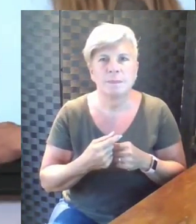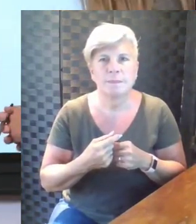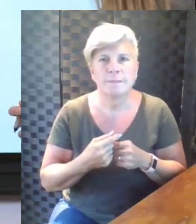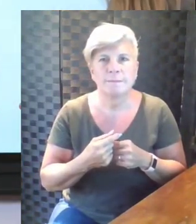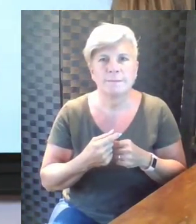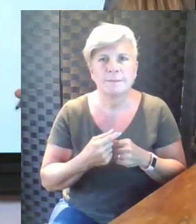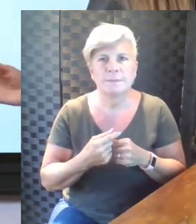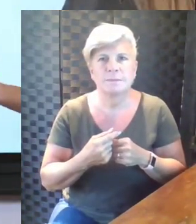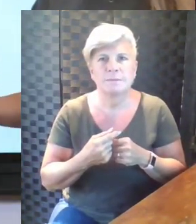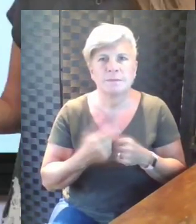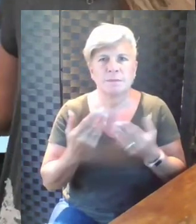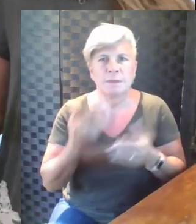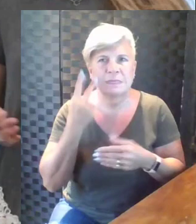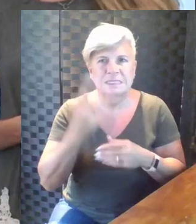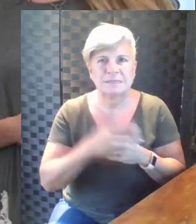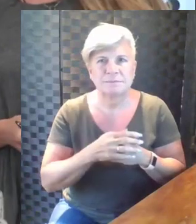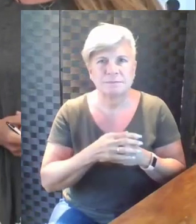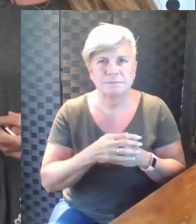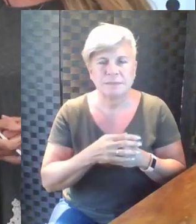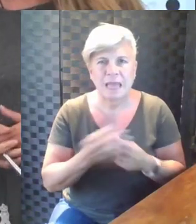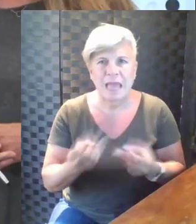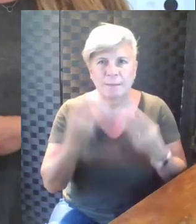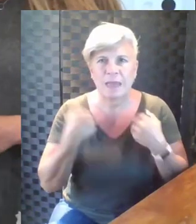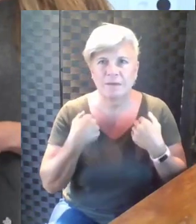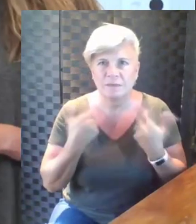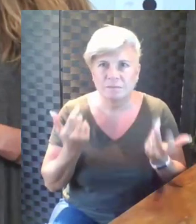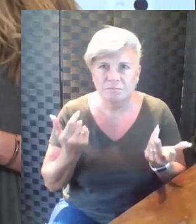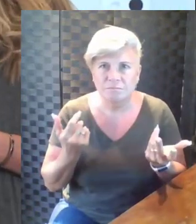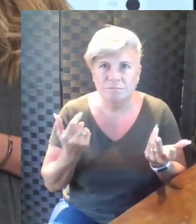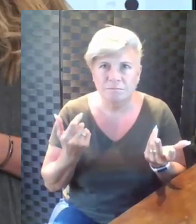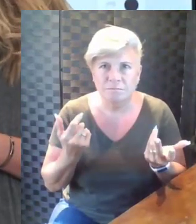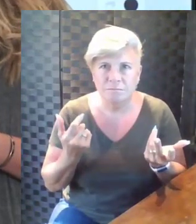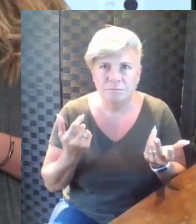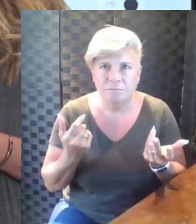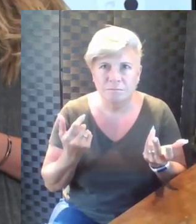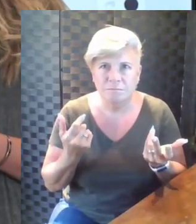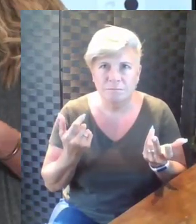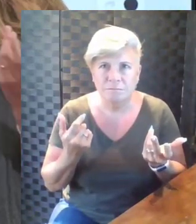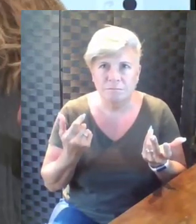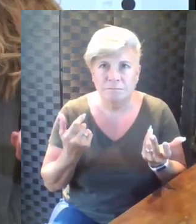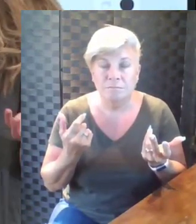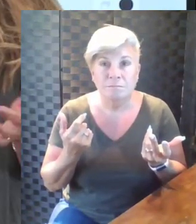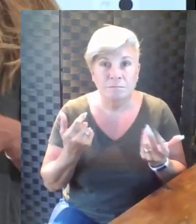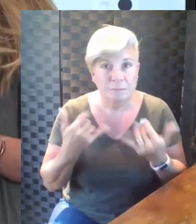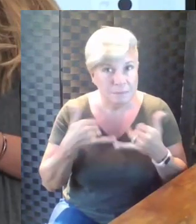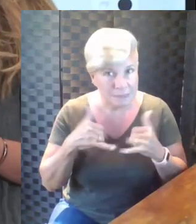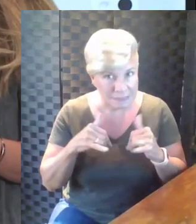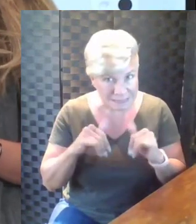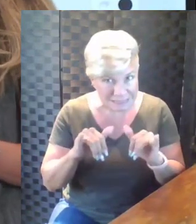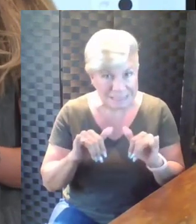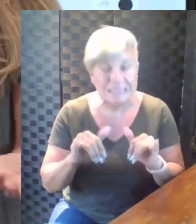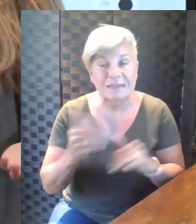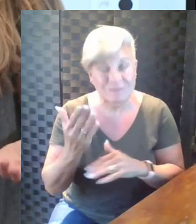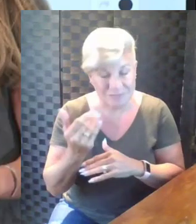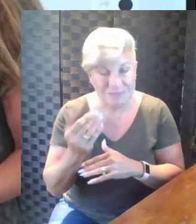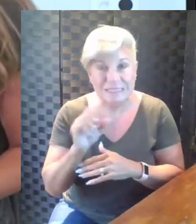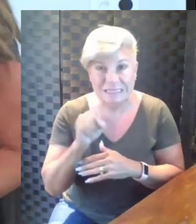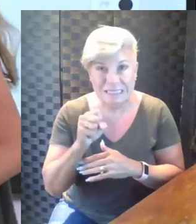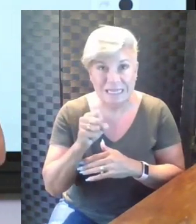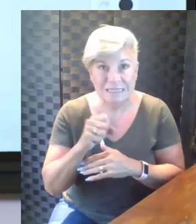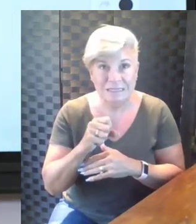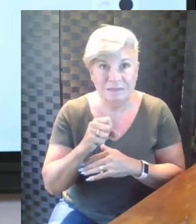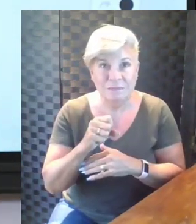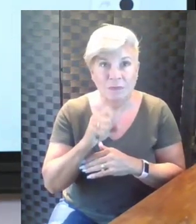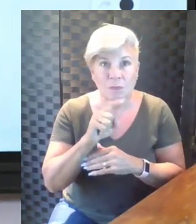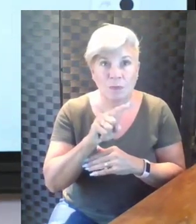Maybe. Let's see. Now how many dots do I have, or counters? Well, some of you guessed 15 again. Let's see if we're